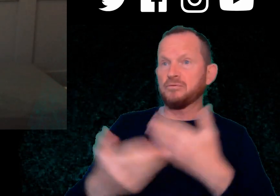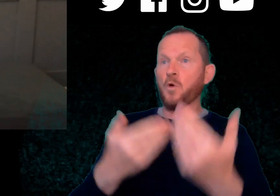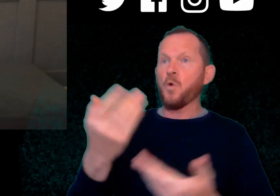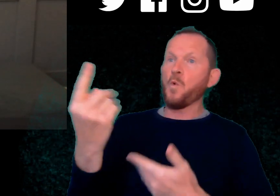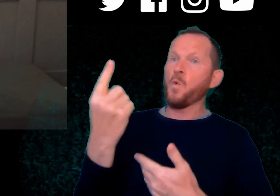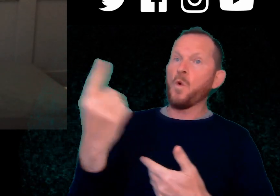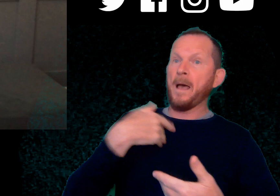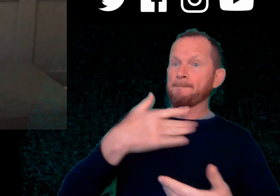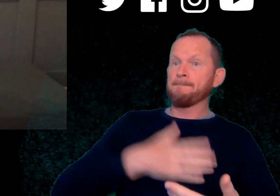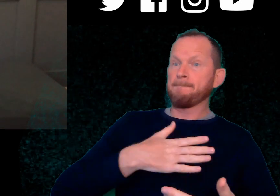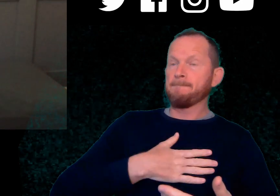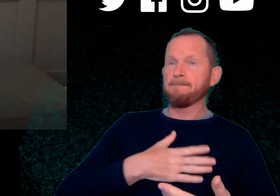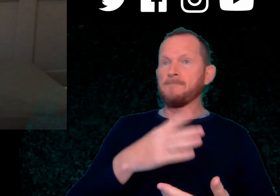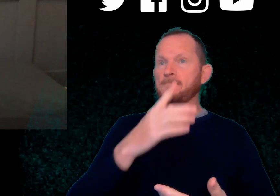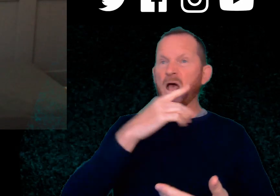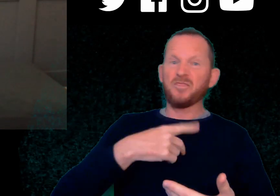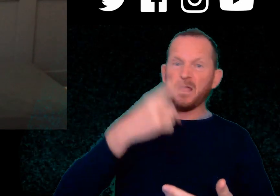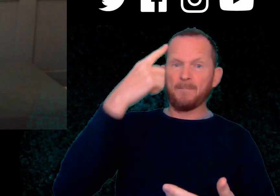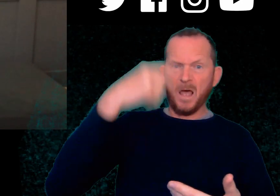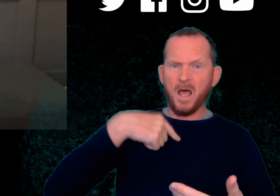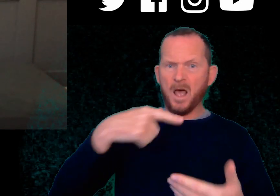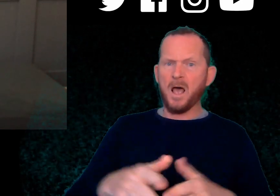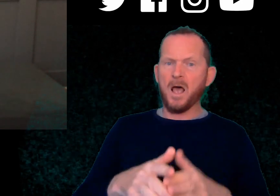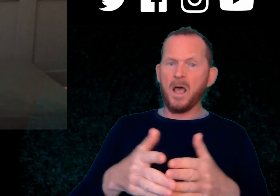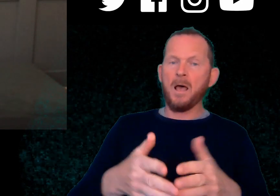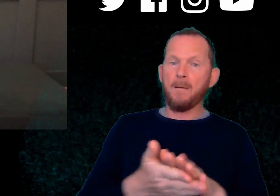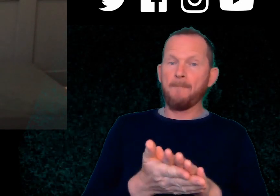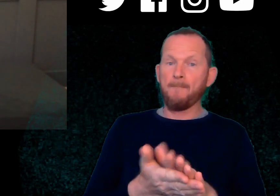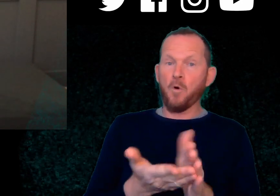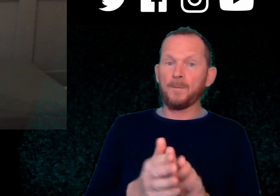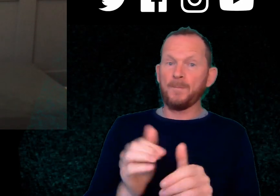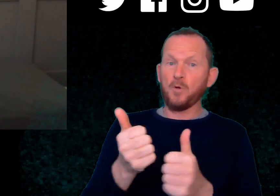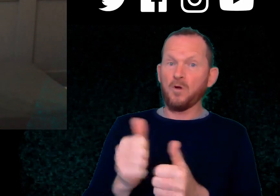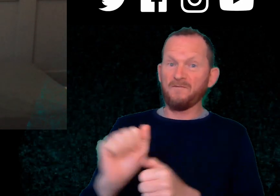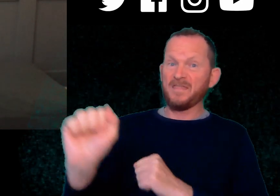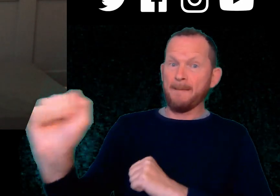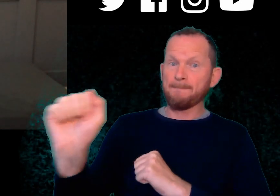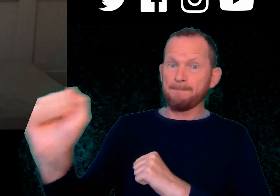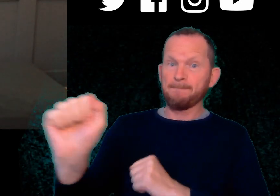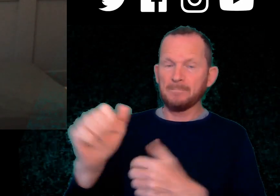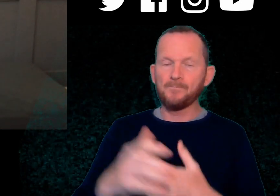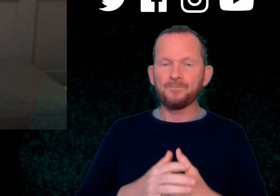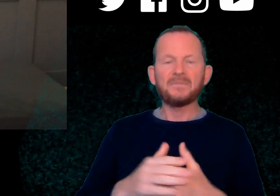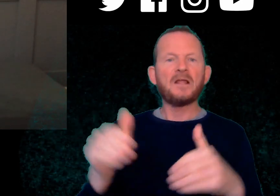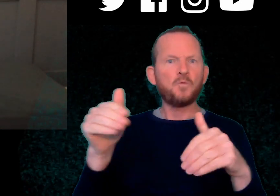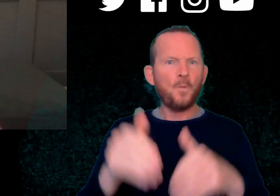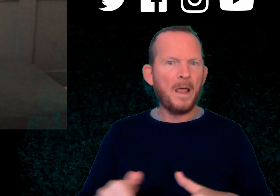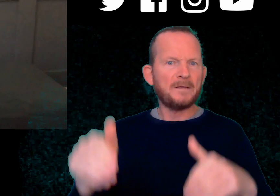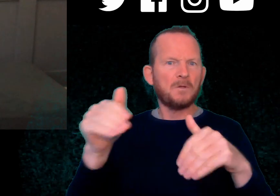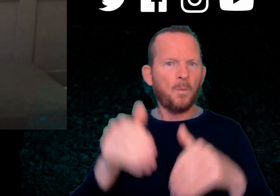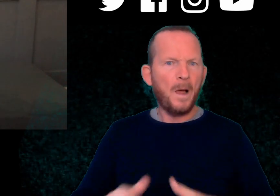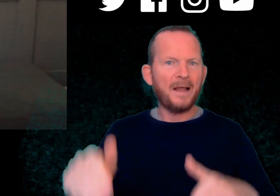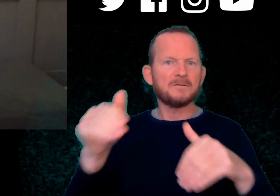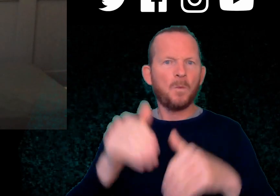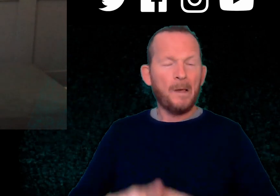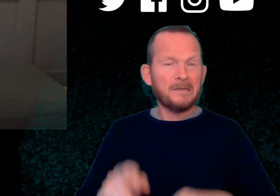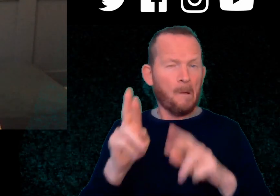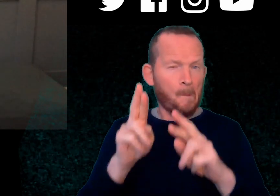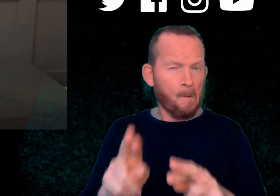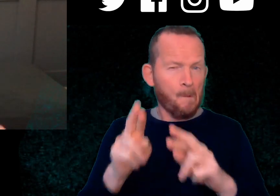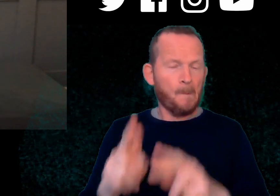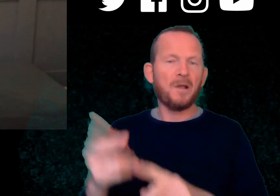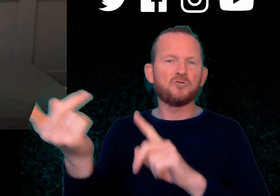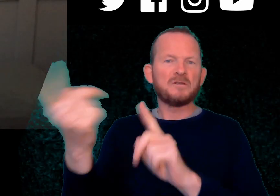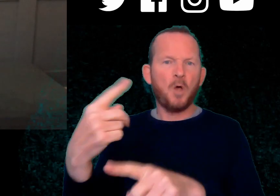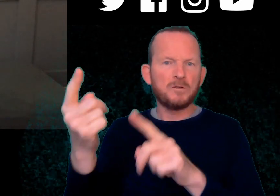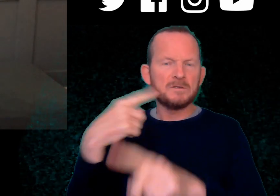pitch about why I think my text would be a good fit for their publishing house. And again, you wait, you're likely to get